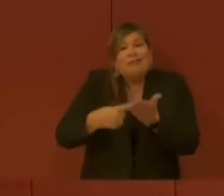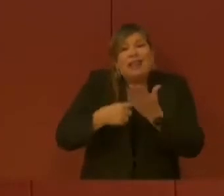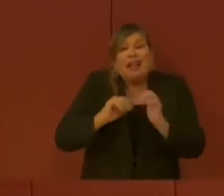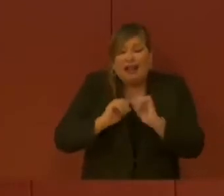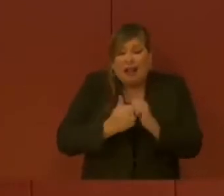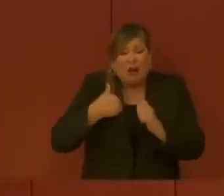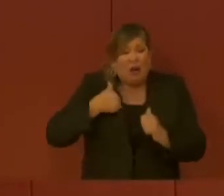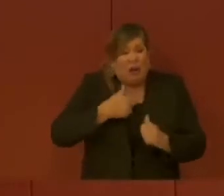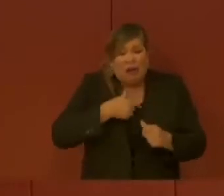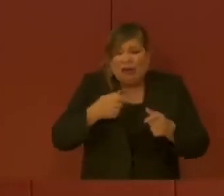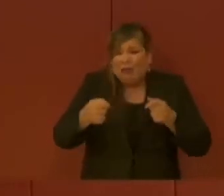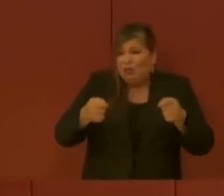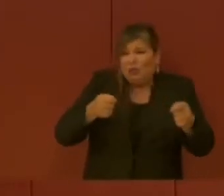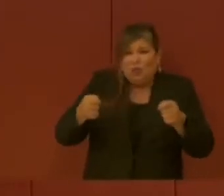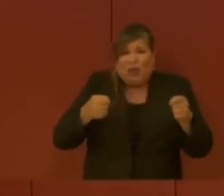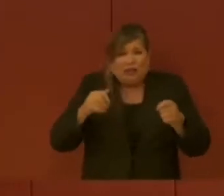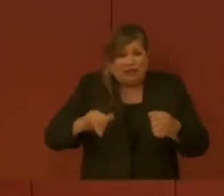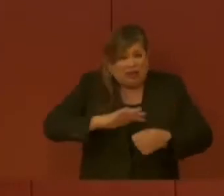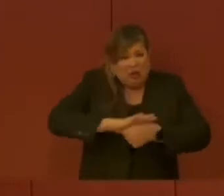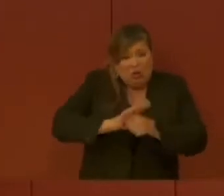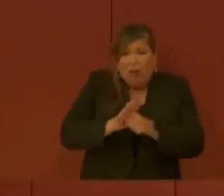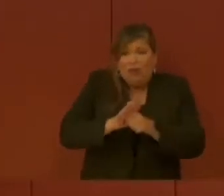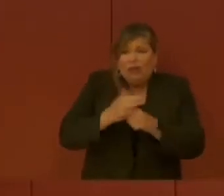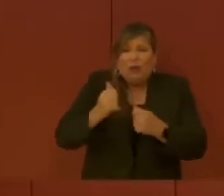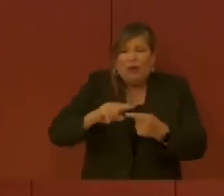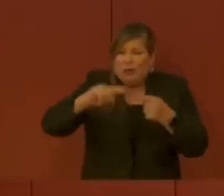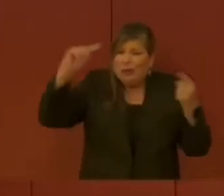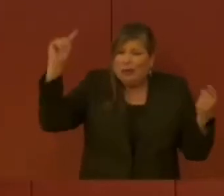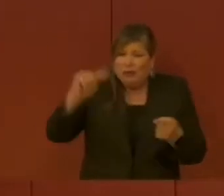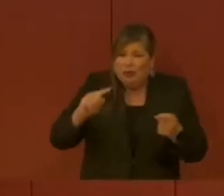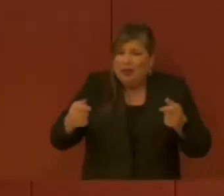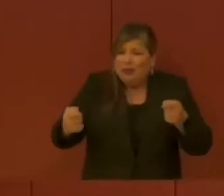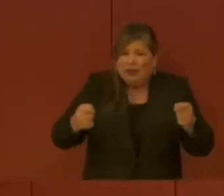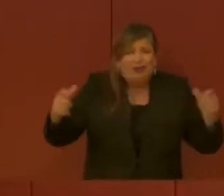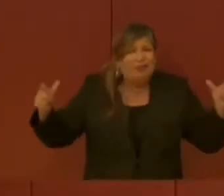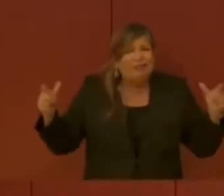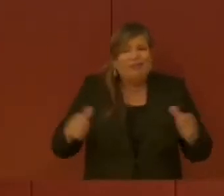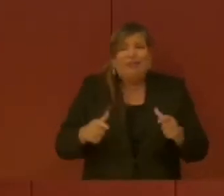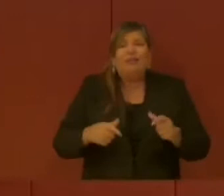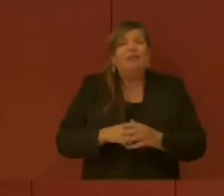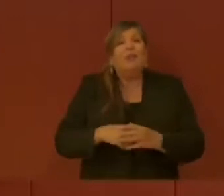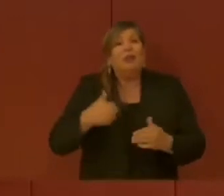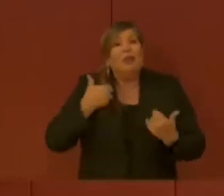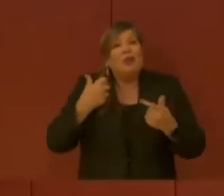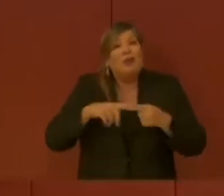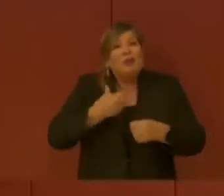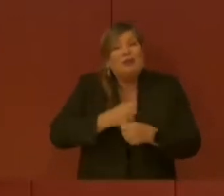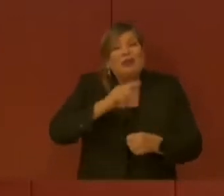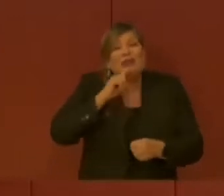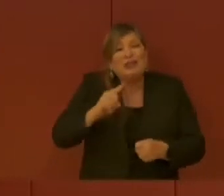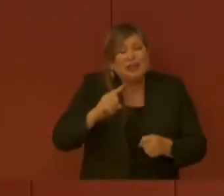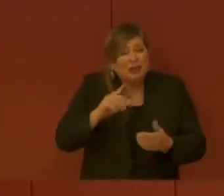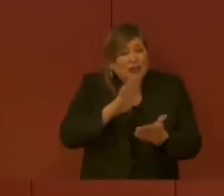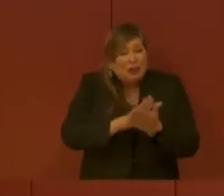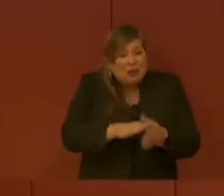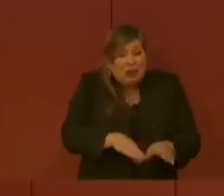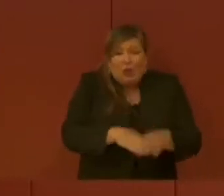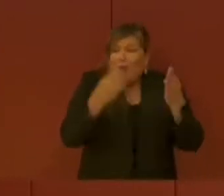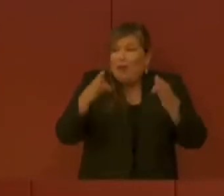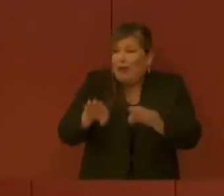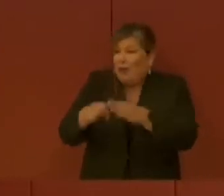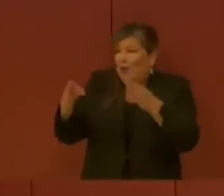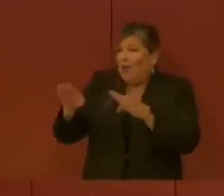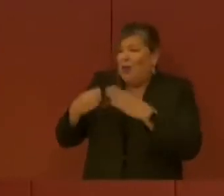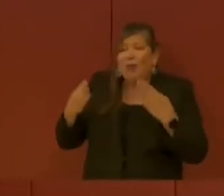spread of this disease, and ultimately beginning to safely not only reopen our schools, but to safely reopen the economy in the